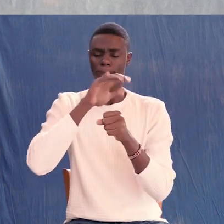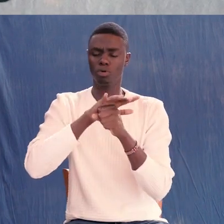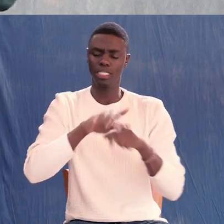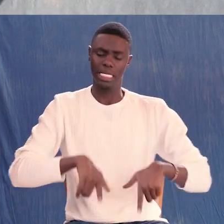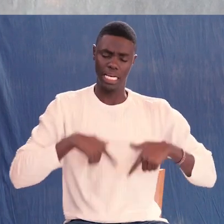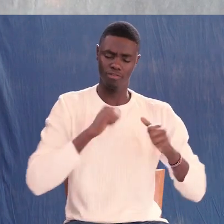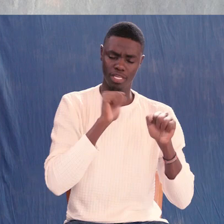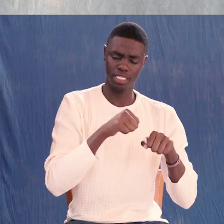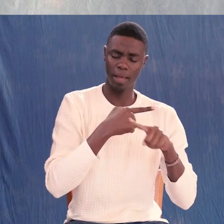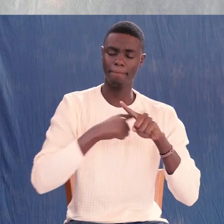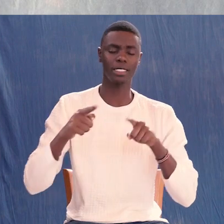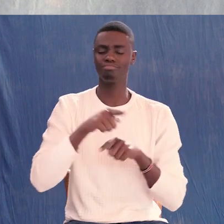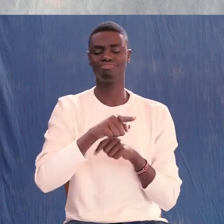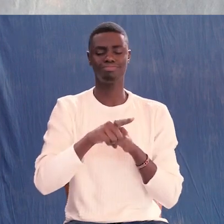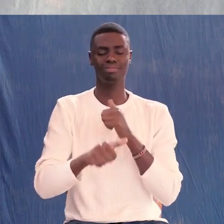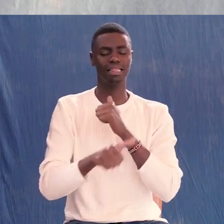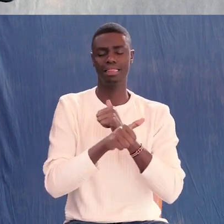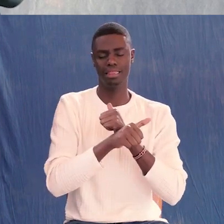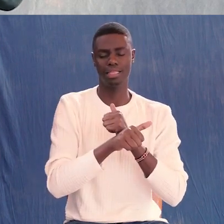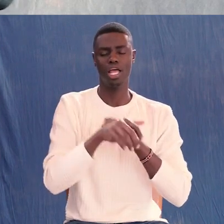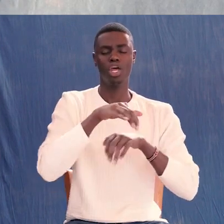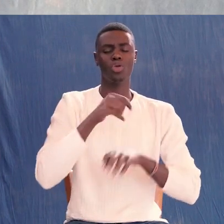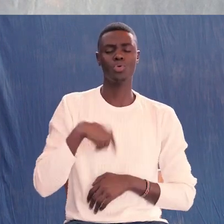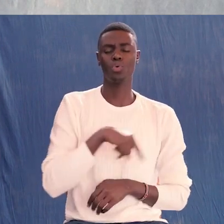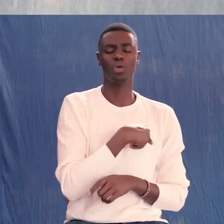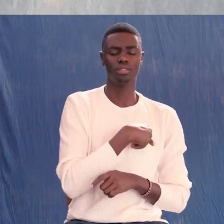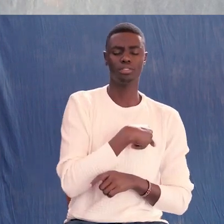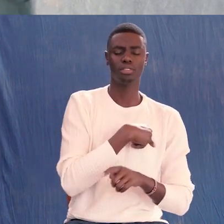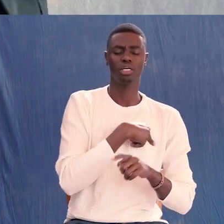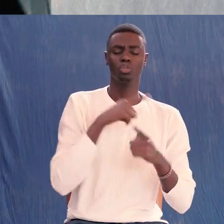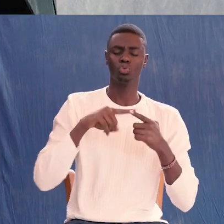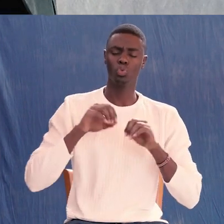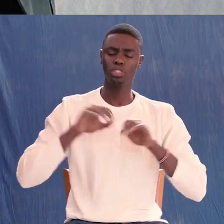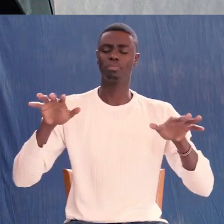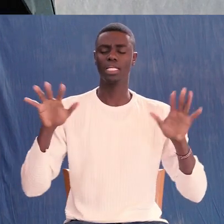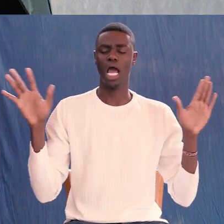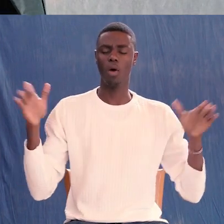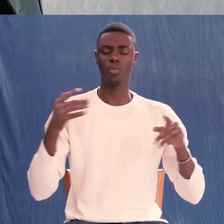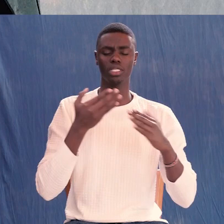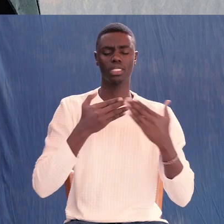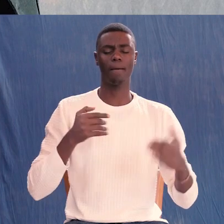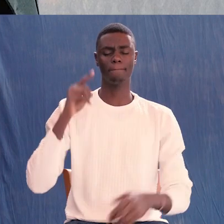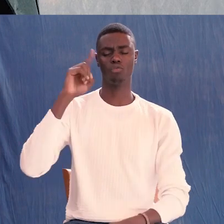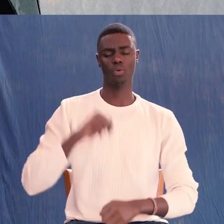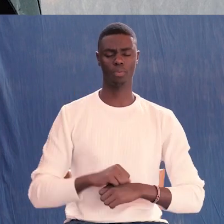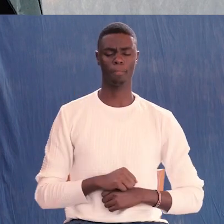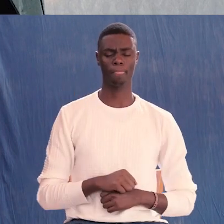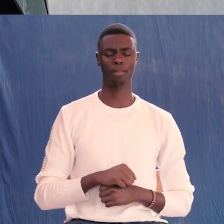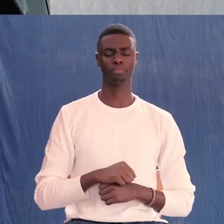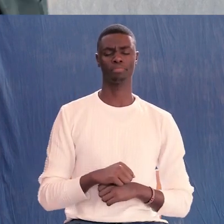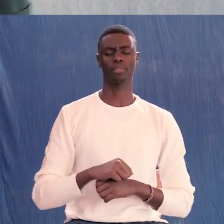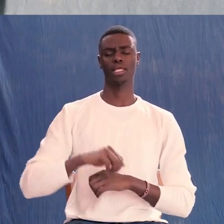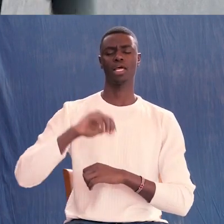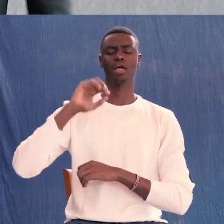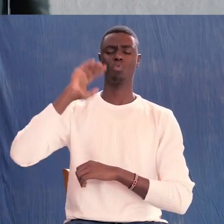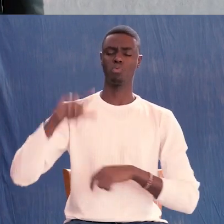but actually are deadly. That you call us to spread our wings before you. That we